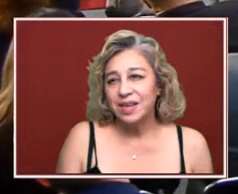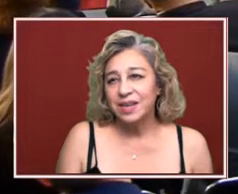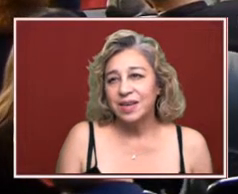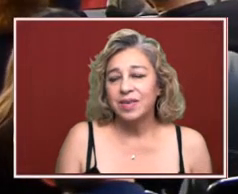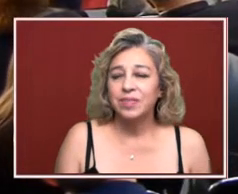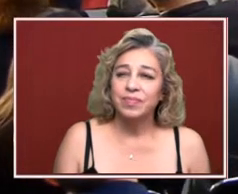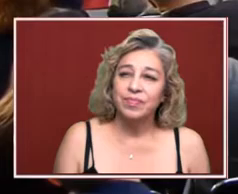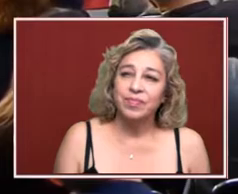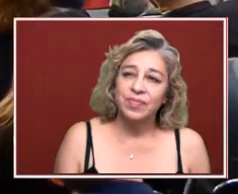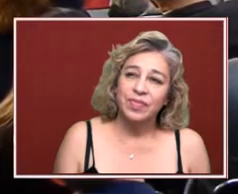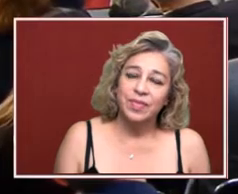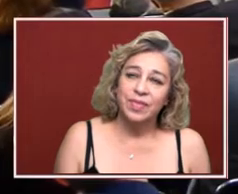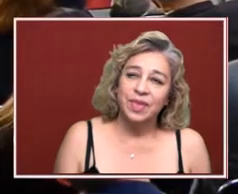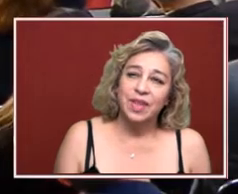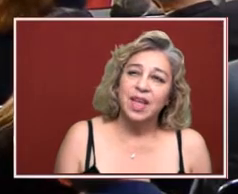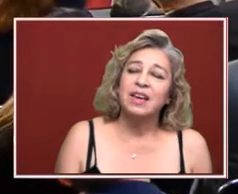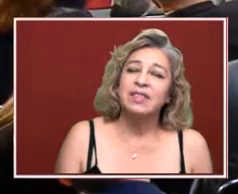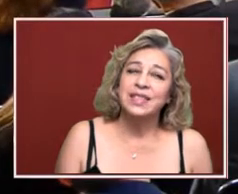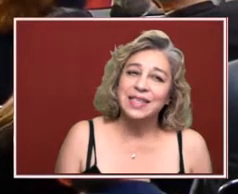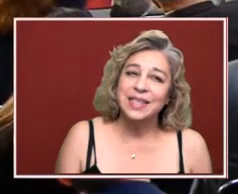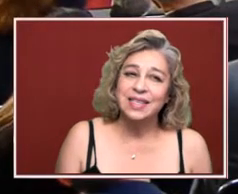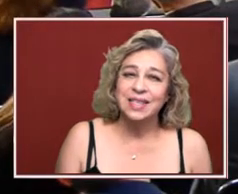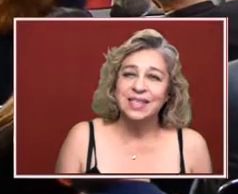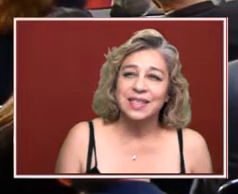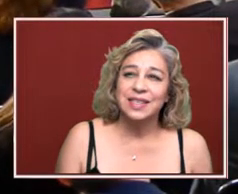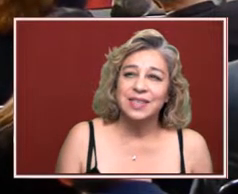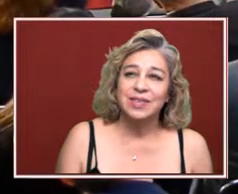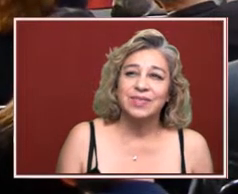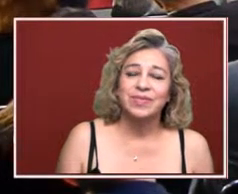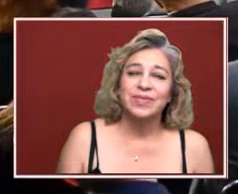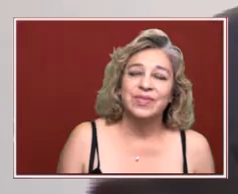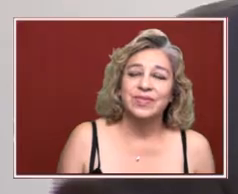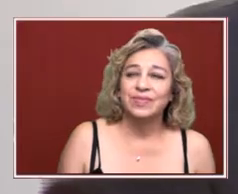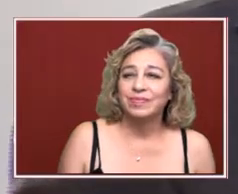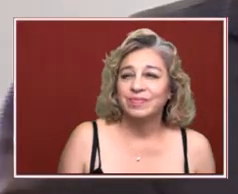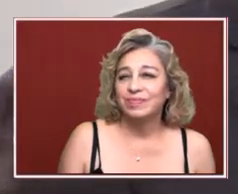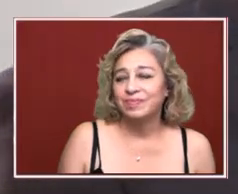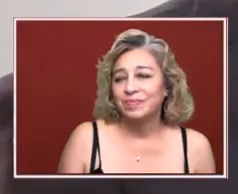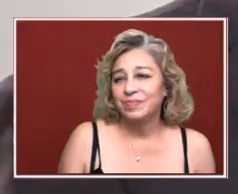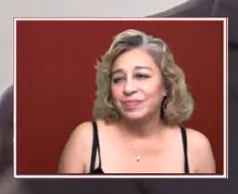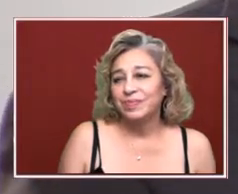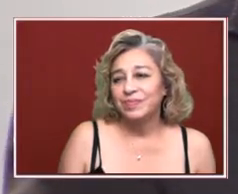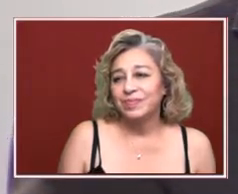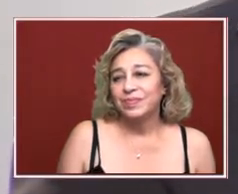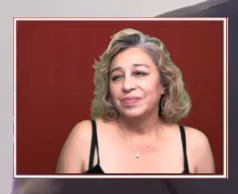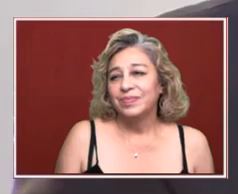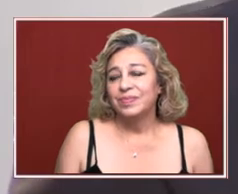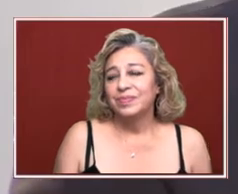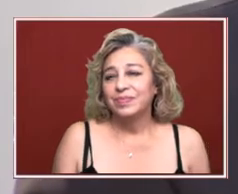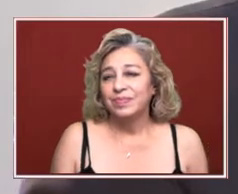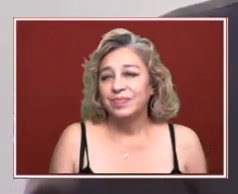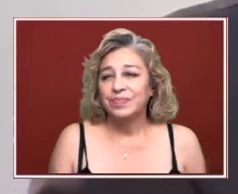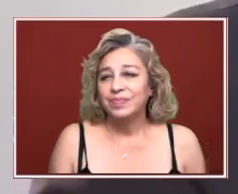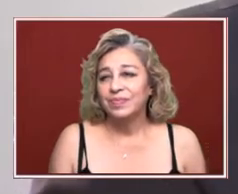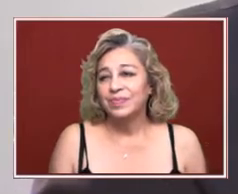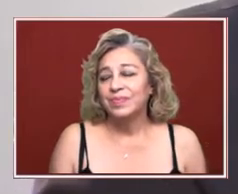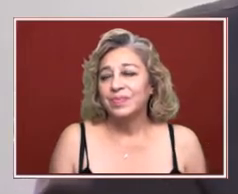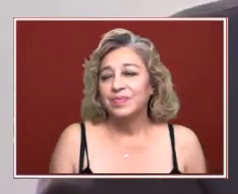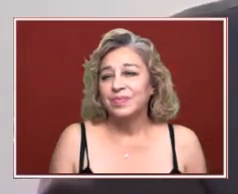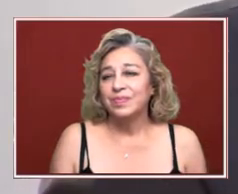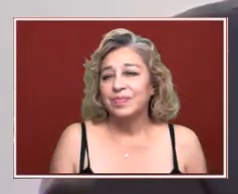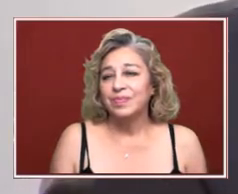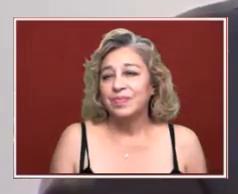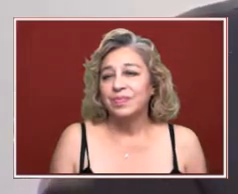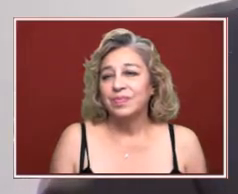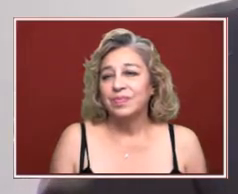Recognition. De los ciudadanos. Of the citizens. Porque se ha